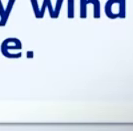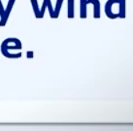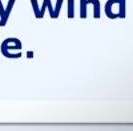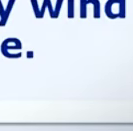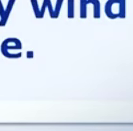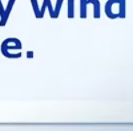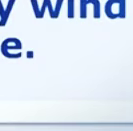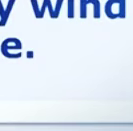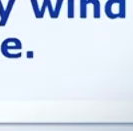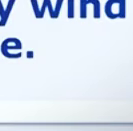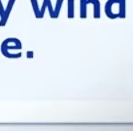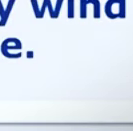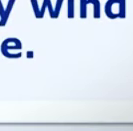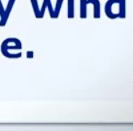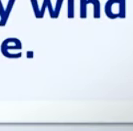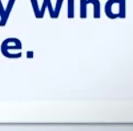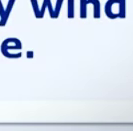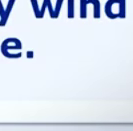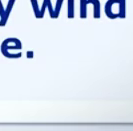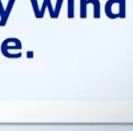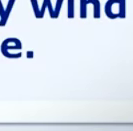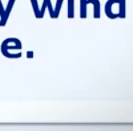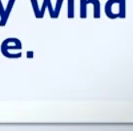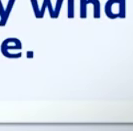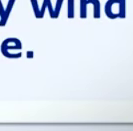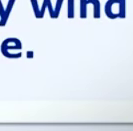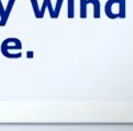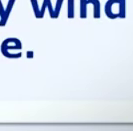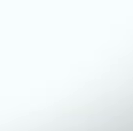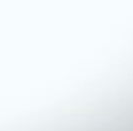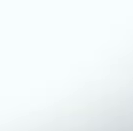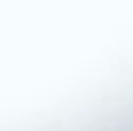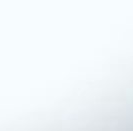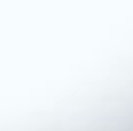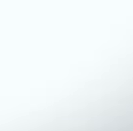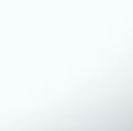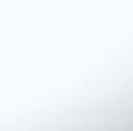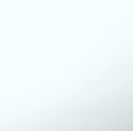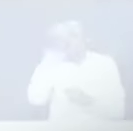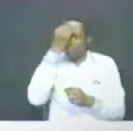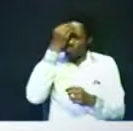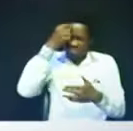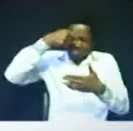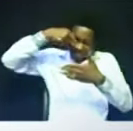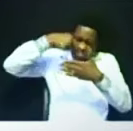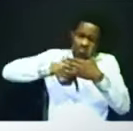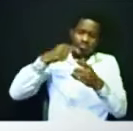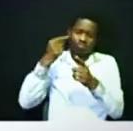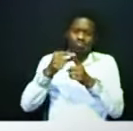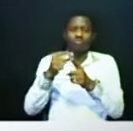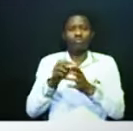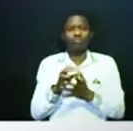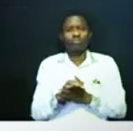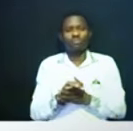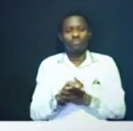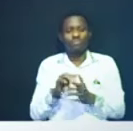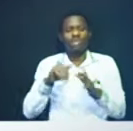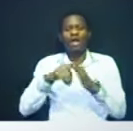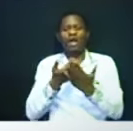Now we need to be conversant with the word of God by reading it.